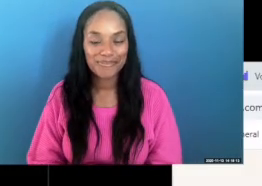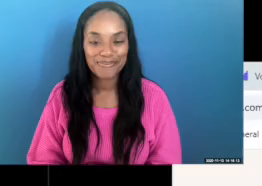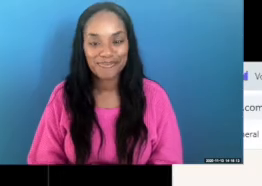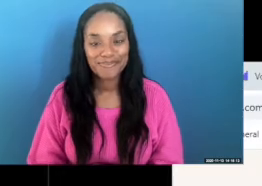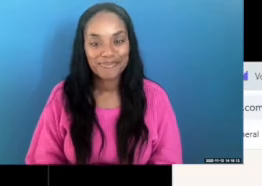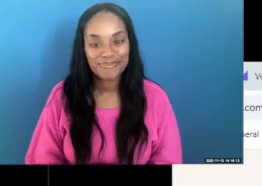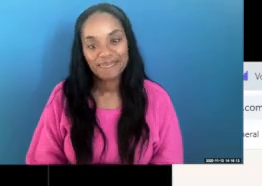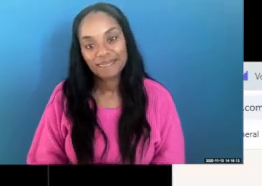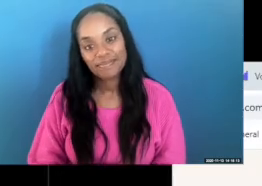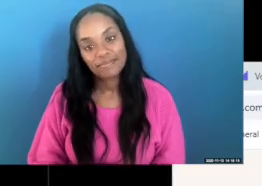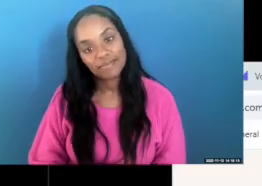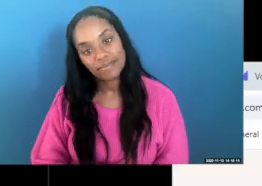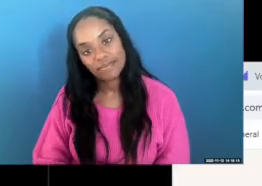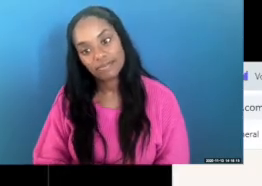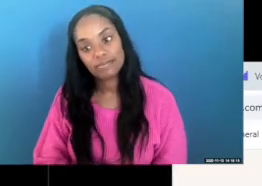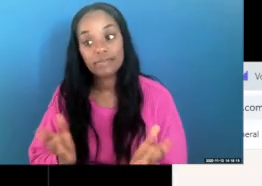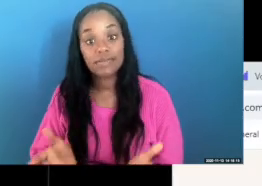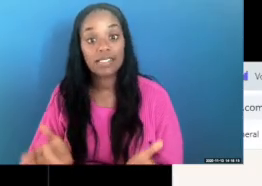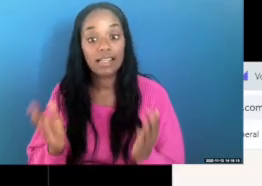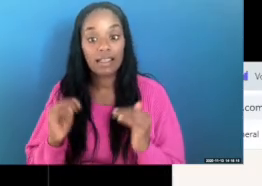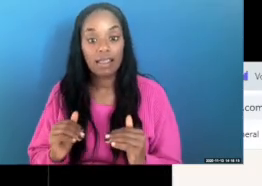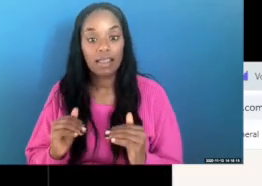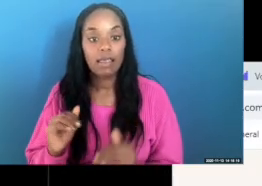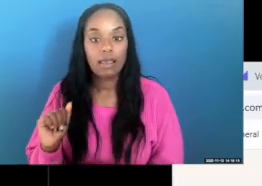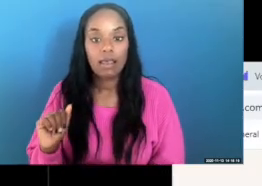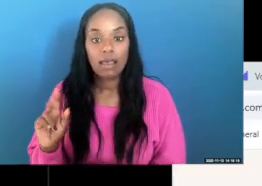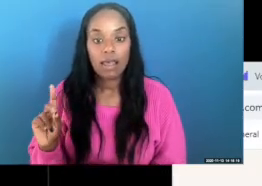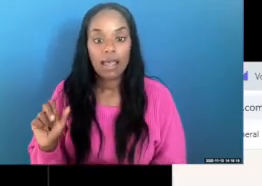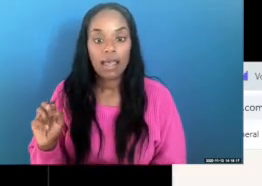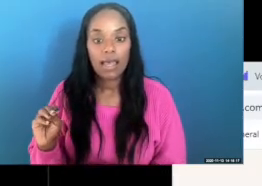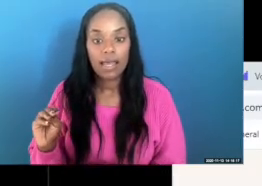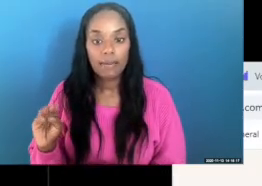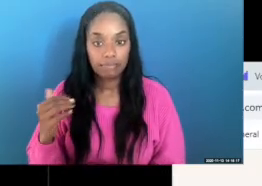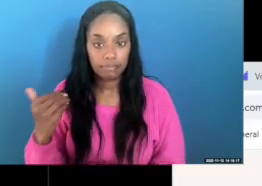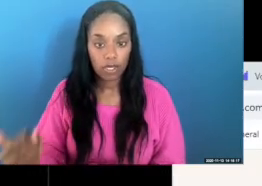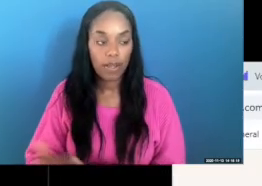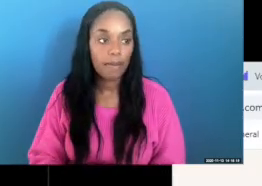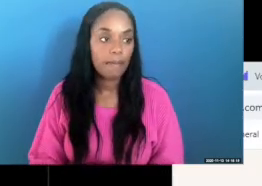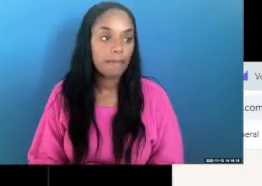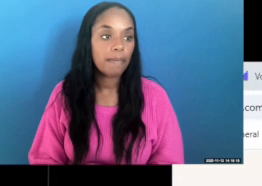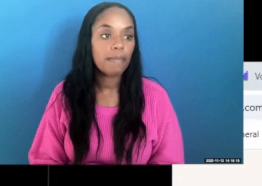I agree with you on that. Yes. Yeah.